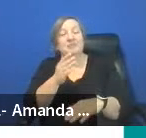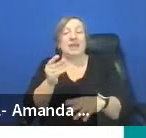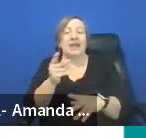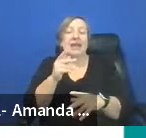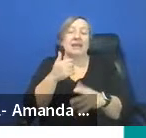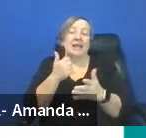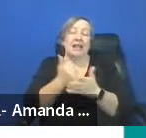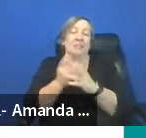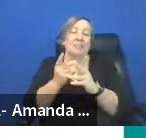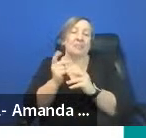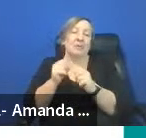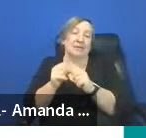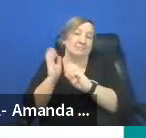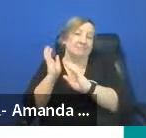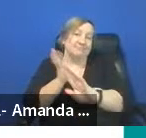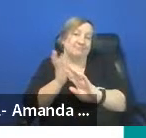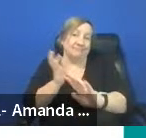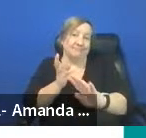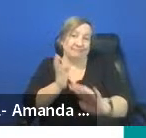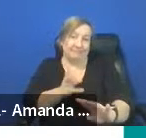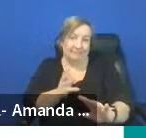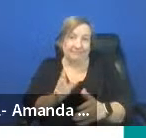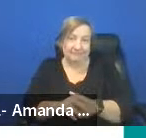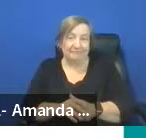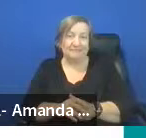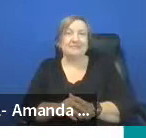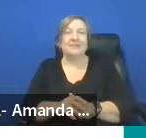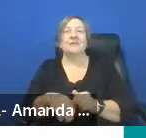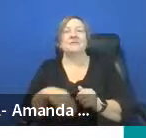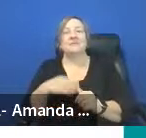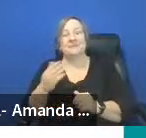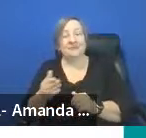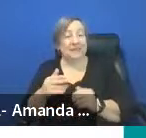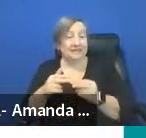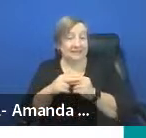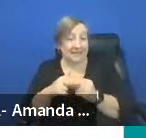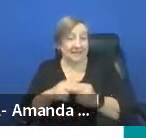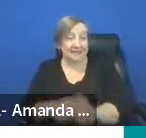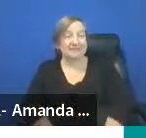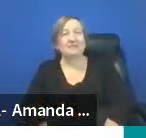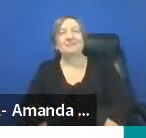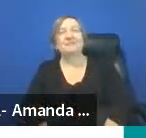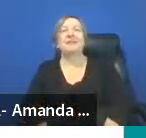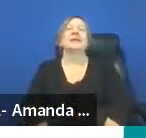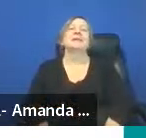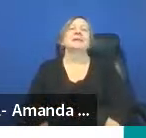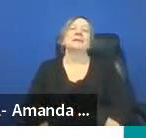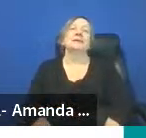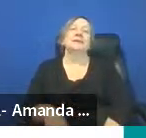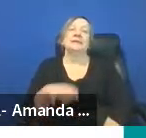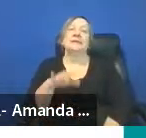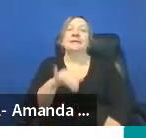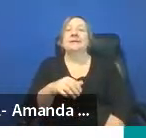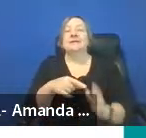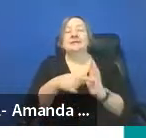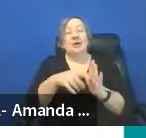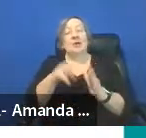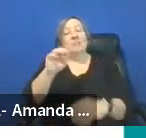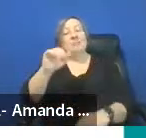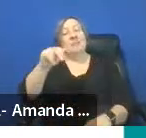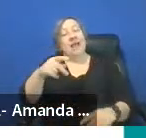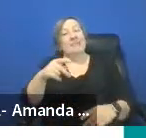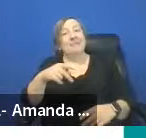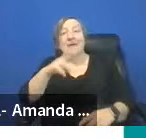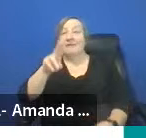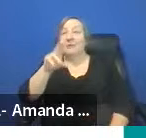travelers moving and reduces congestion. So next slide. And this plays right into, here is a map of the whole